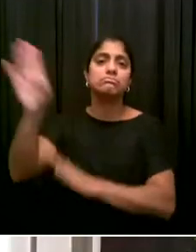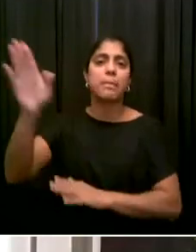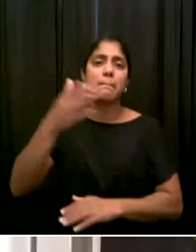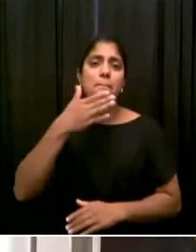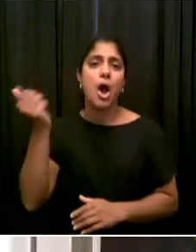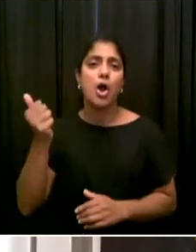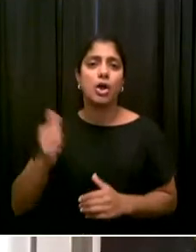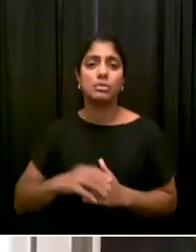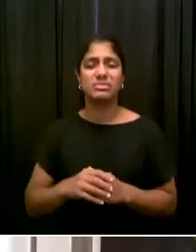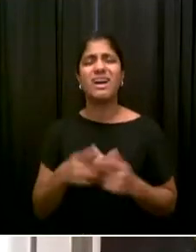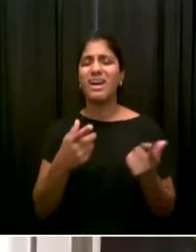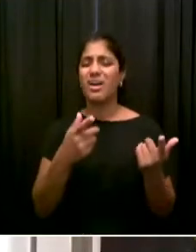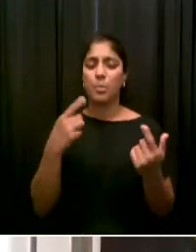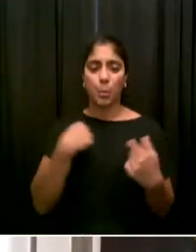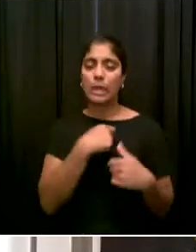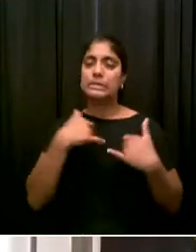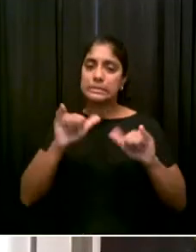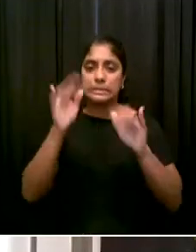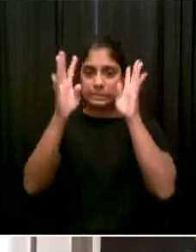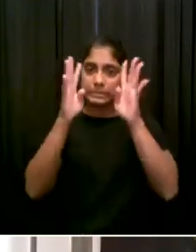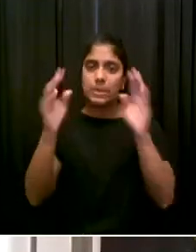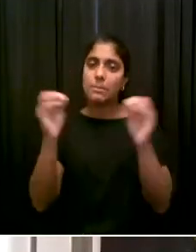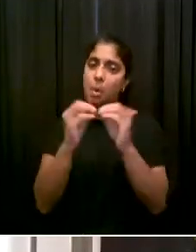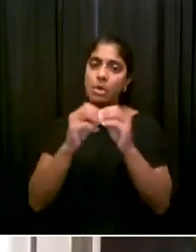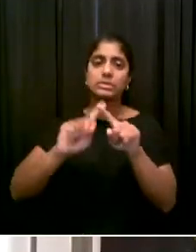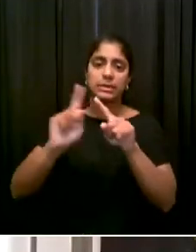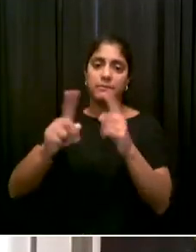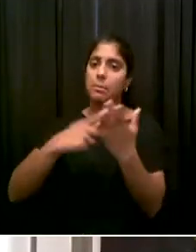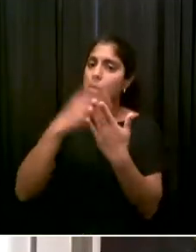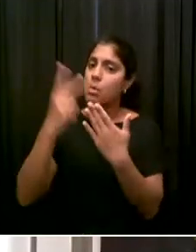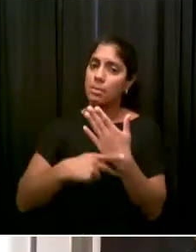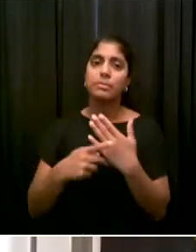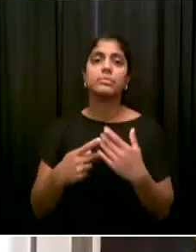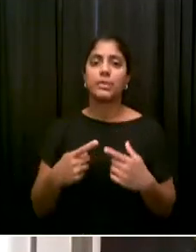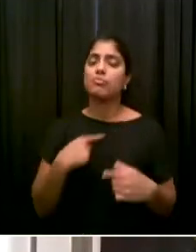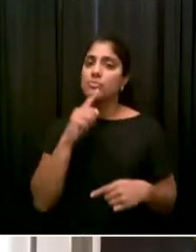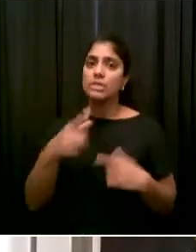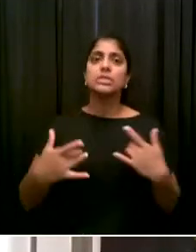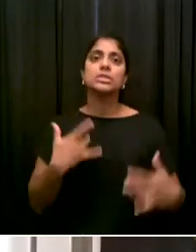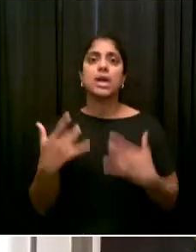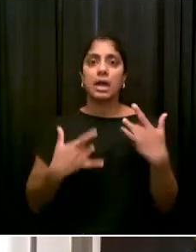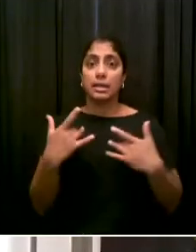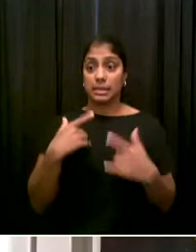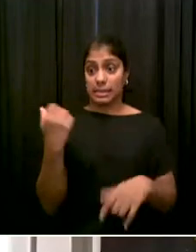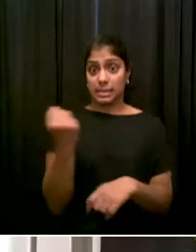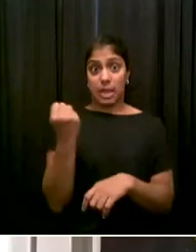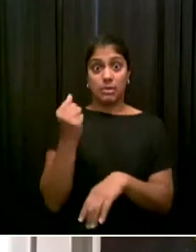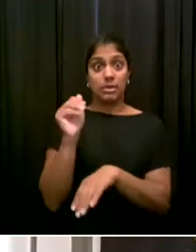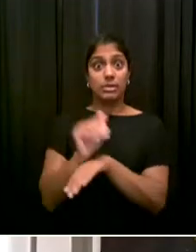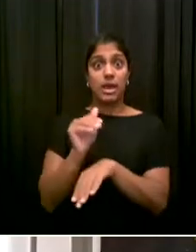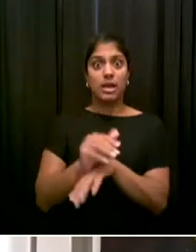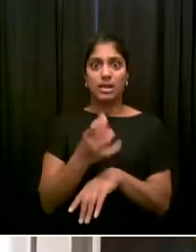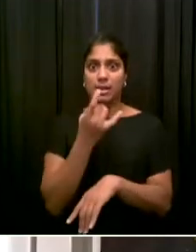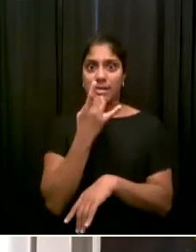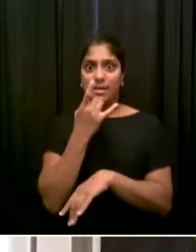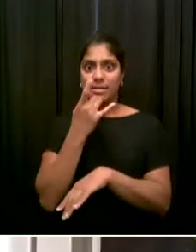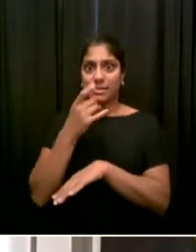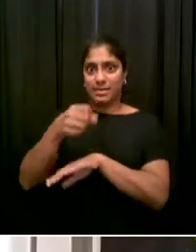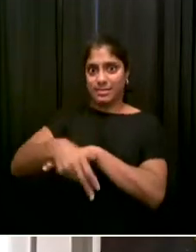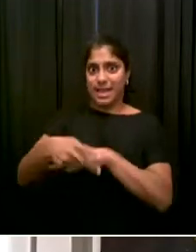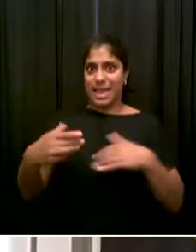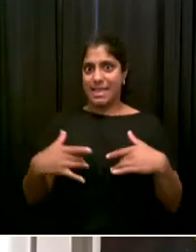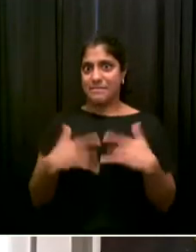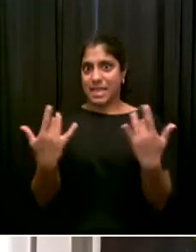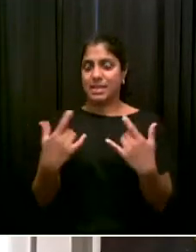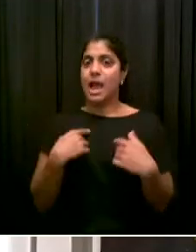Night Lights because I think it's important to open up our DOE school buildings. All of these measures is a part of our efforts to keep